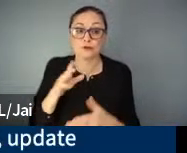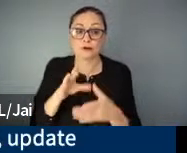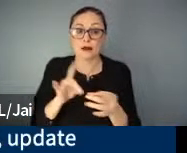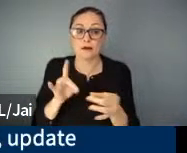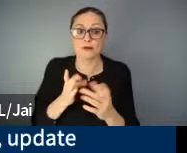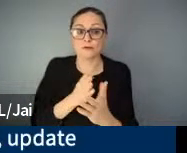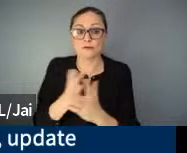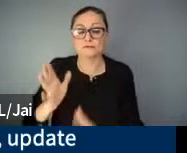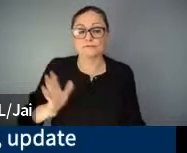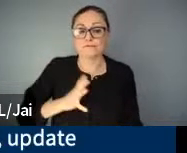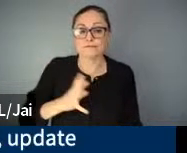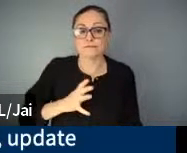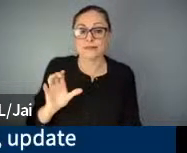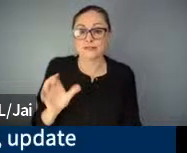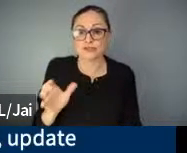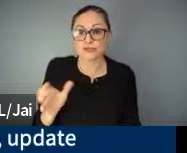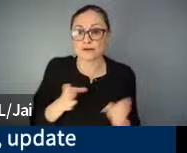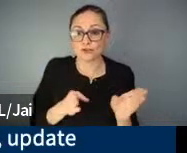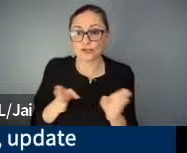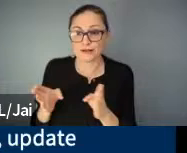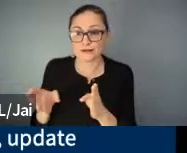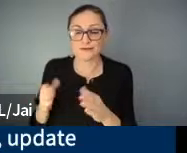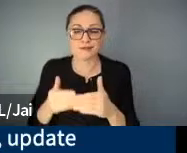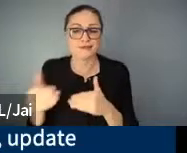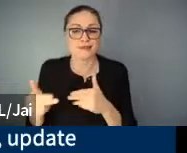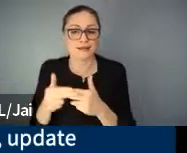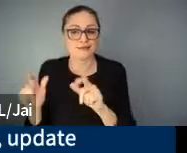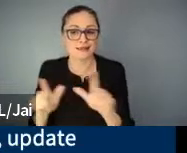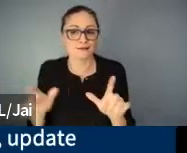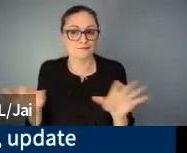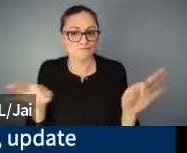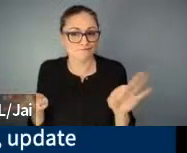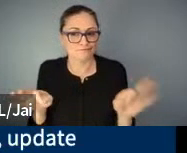our official channels. And on the next slide, I'm going to walk you through that